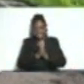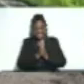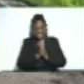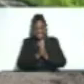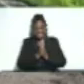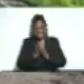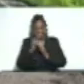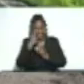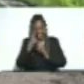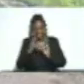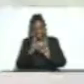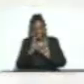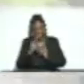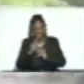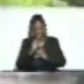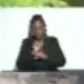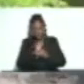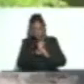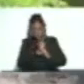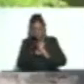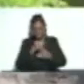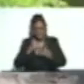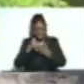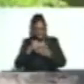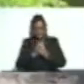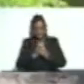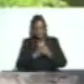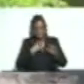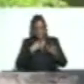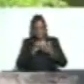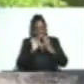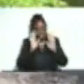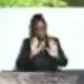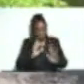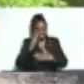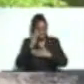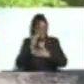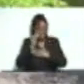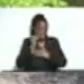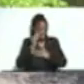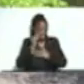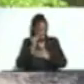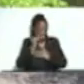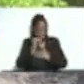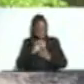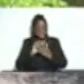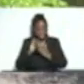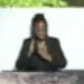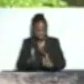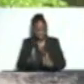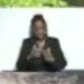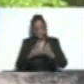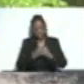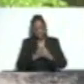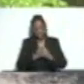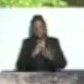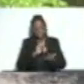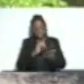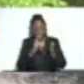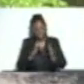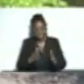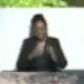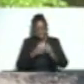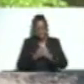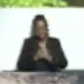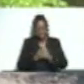people who worked along with the company. I mean, it's a wonderful experience for us as administrators, as well as the students. You